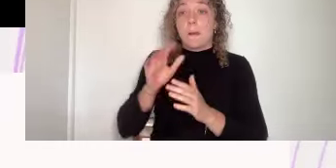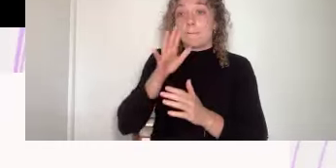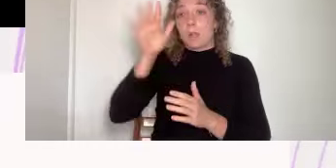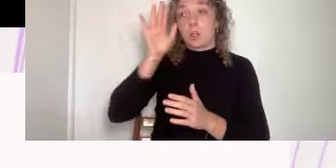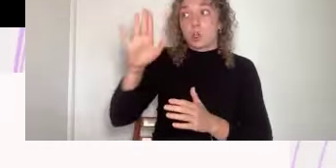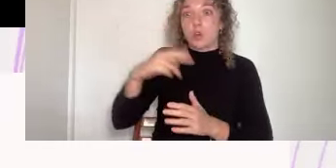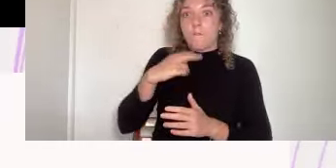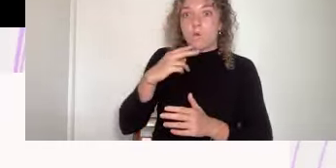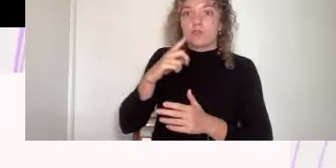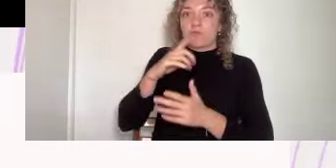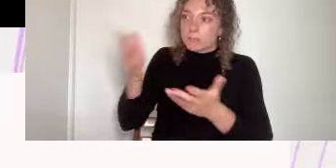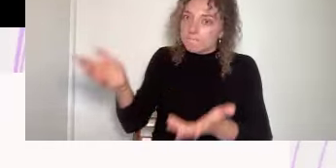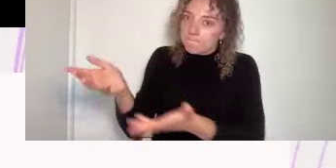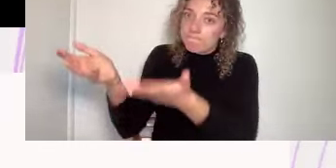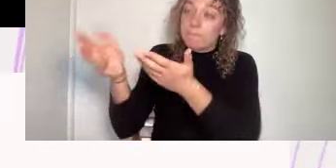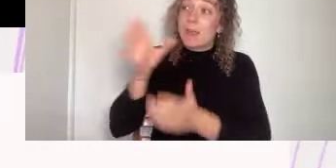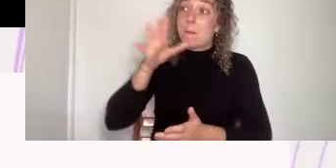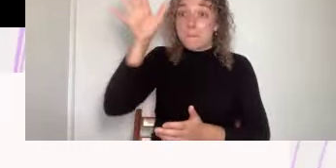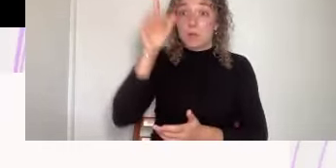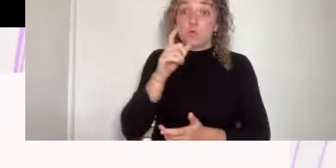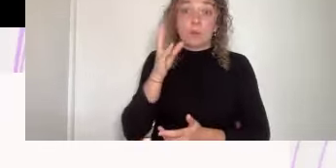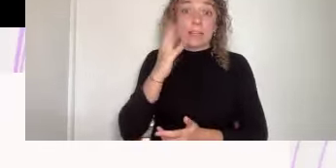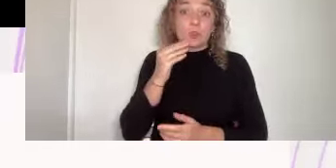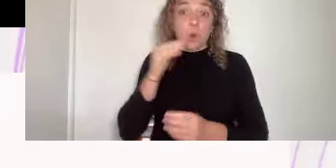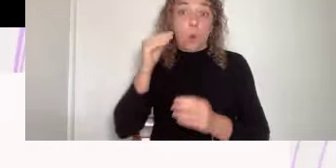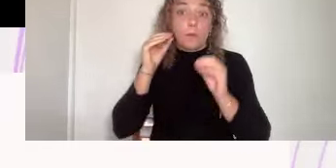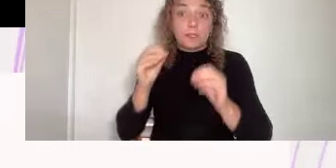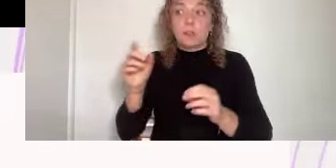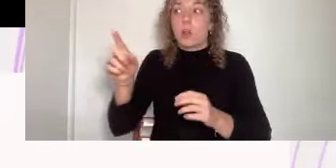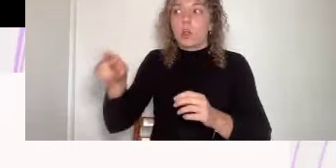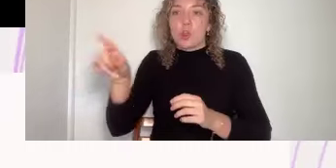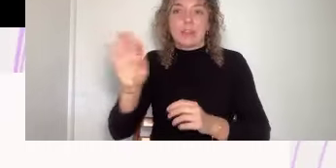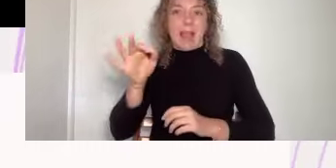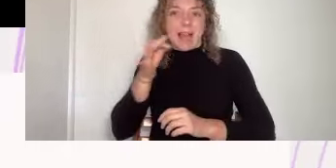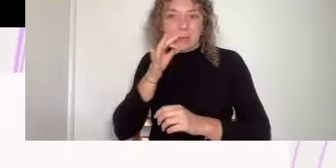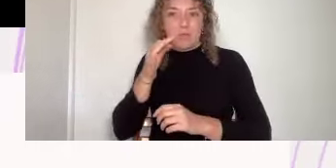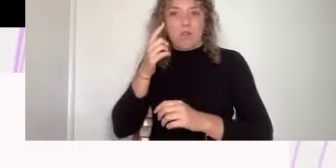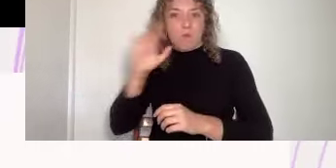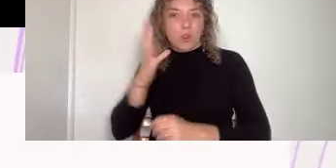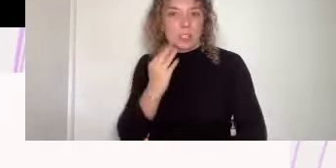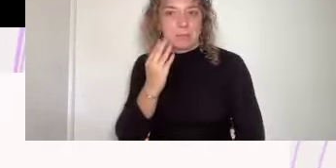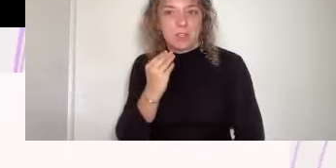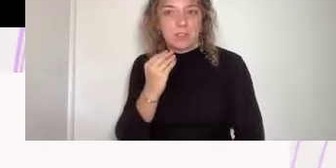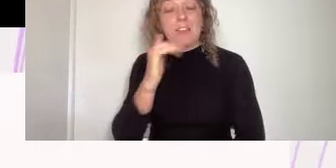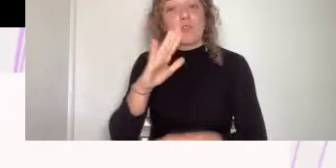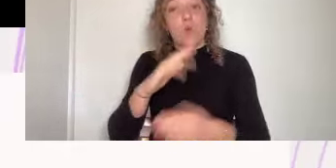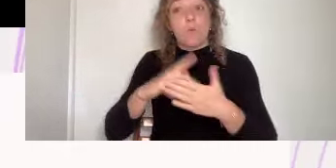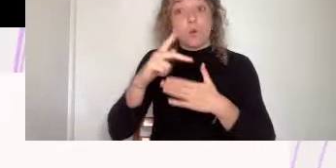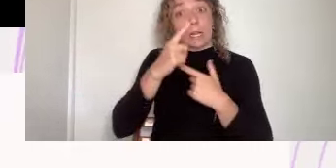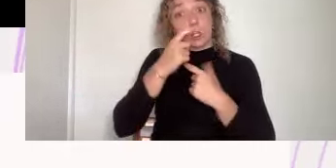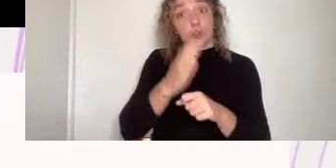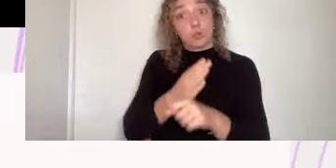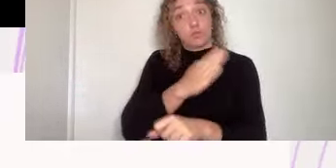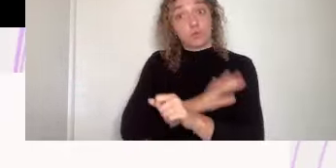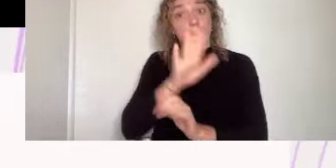So parents experiencing homelessness, they are the expert of their experience. So if your program is interested in improving